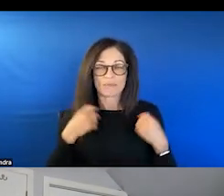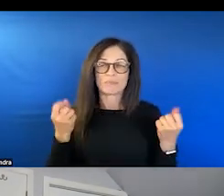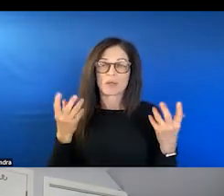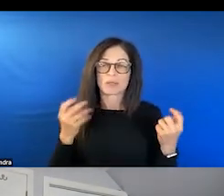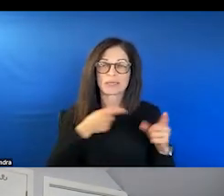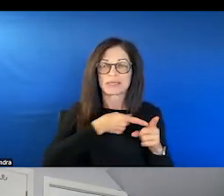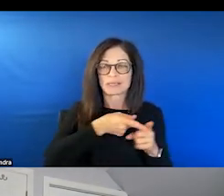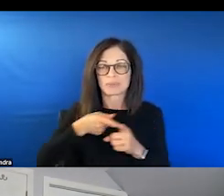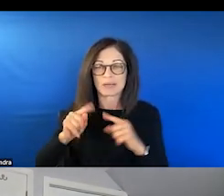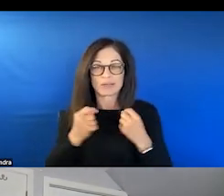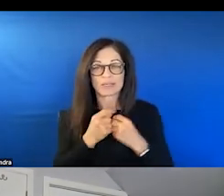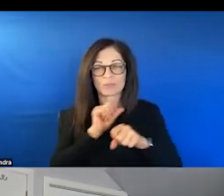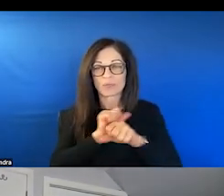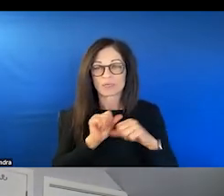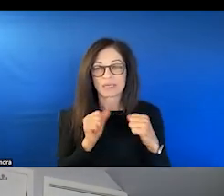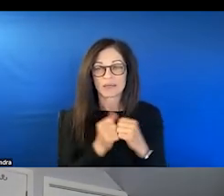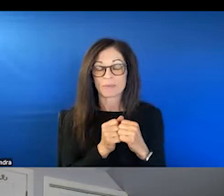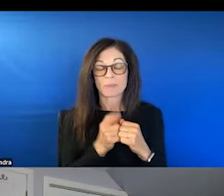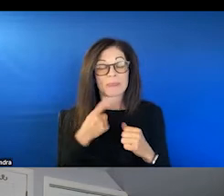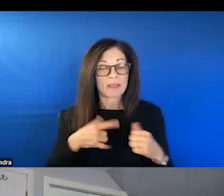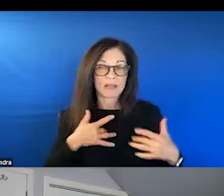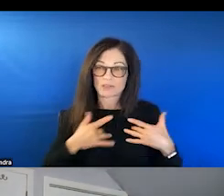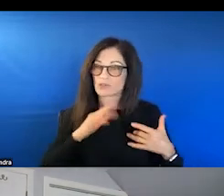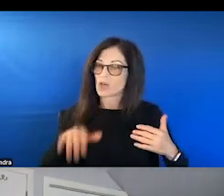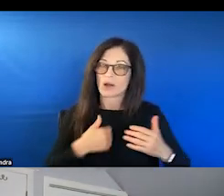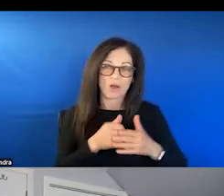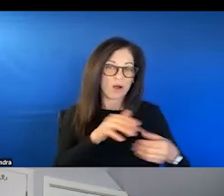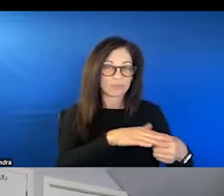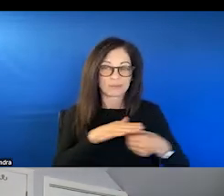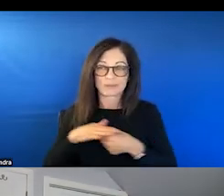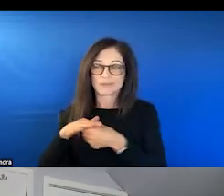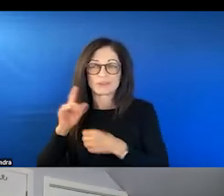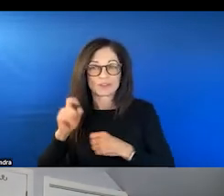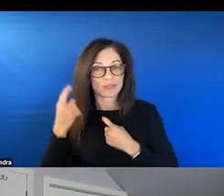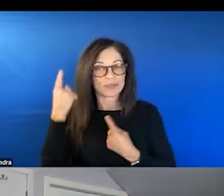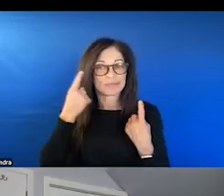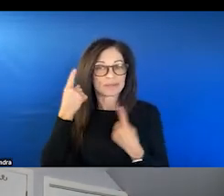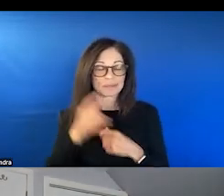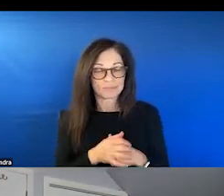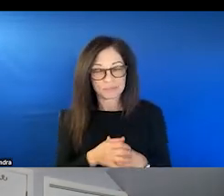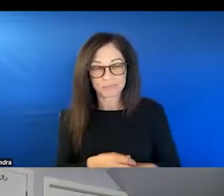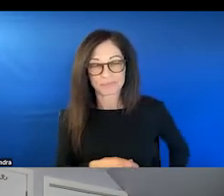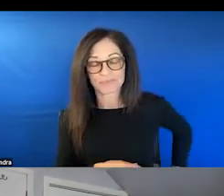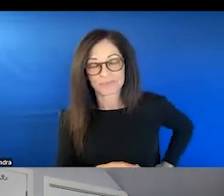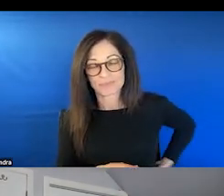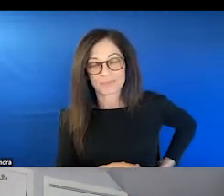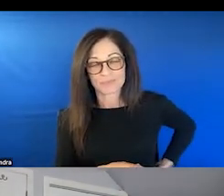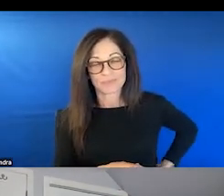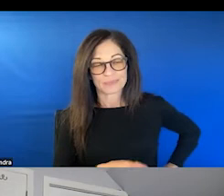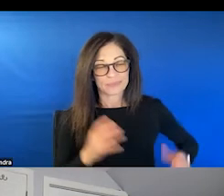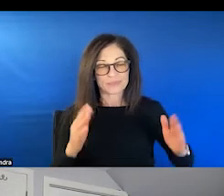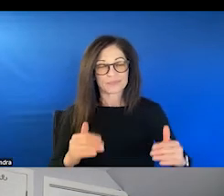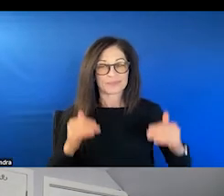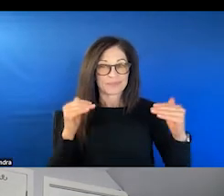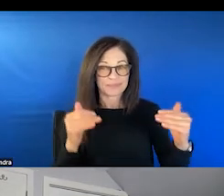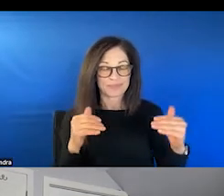working together. And these are concerns that all jurisdictions should be thinking about. Okay, if you advance the slide, that'll bring up the second part of the slide. Thank